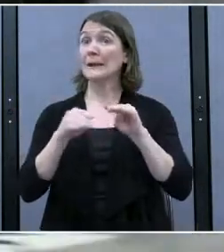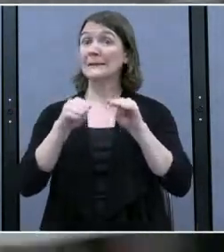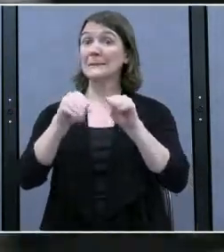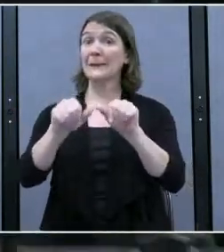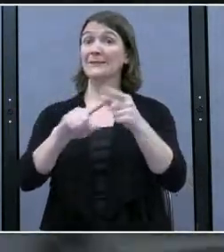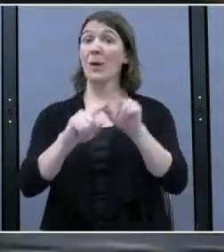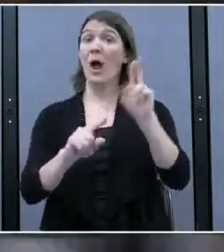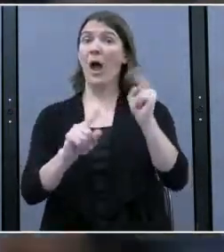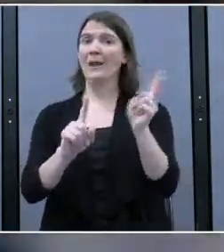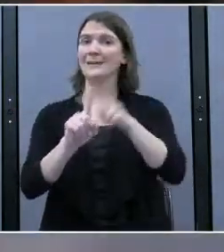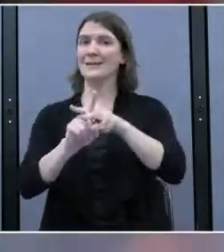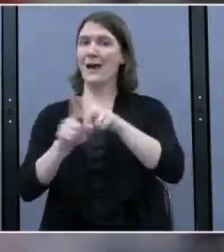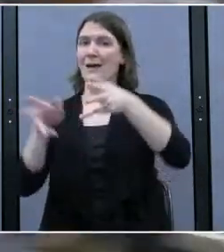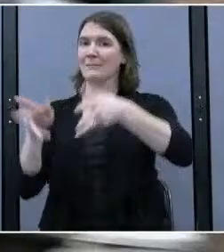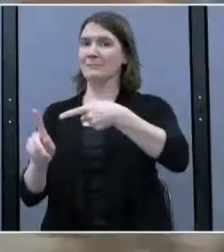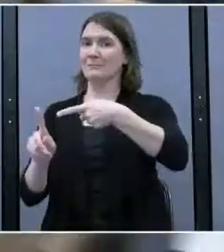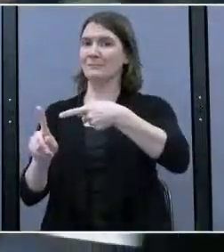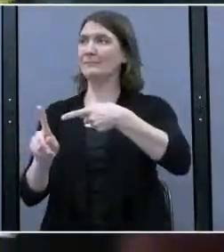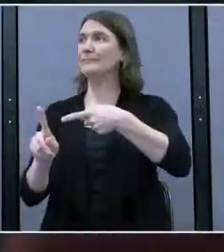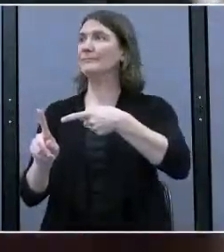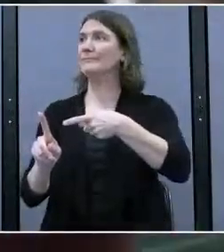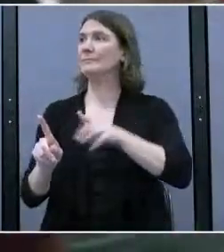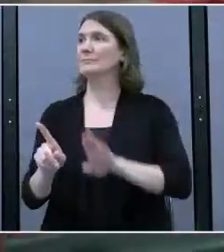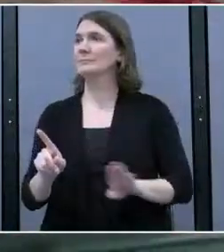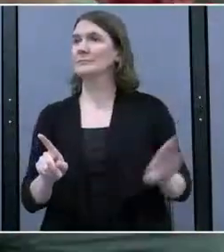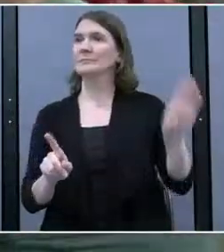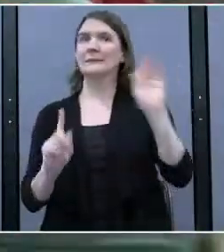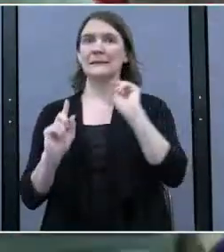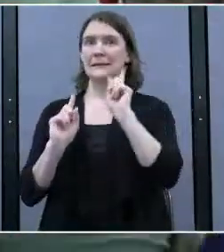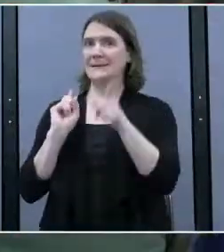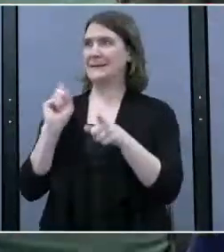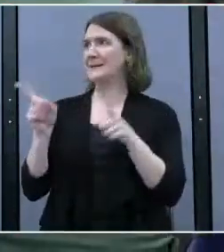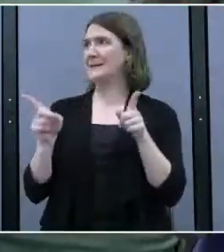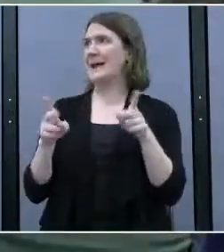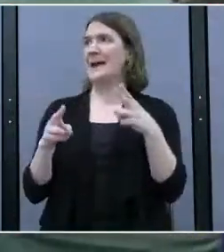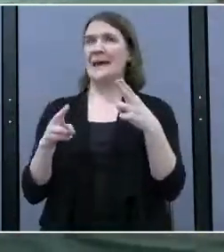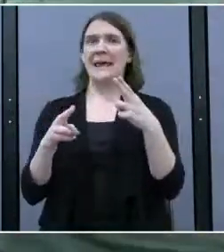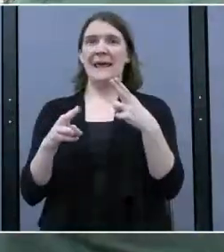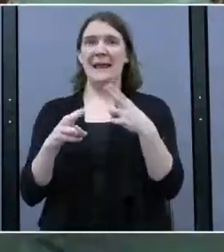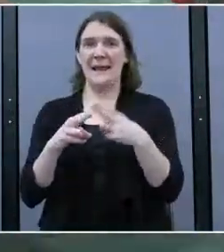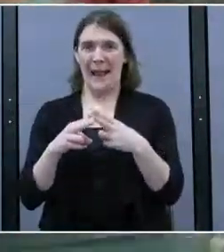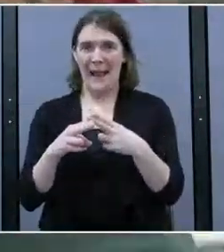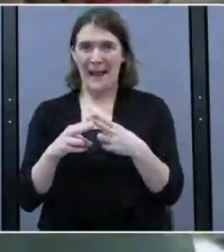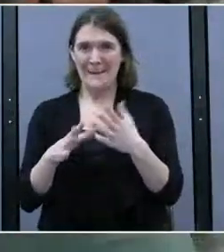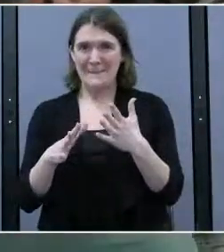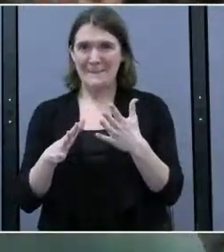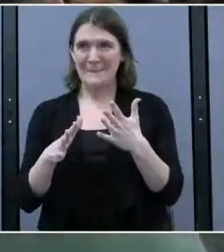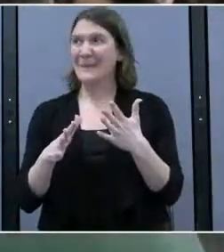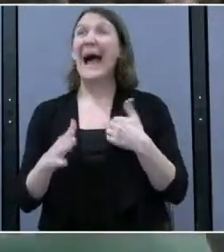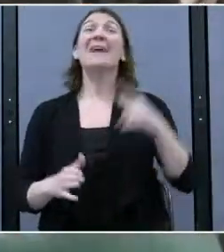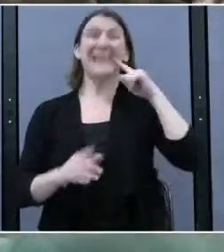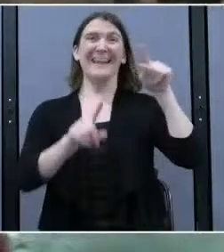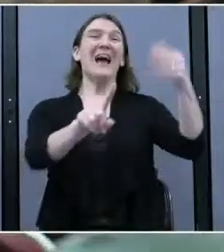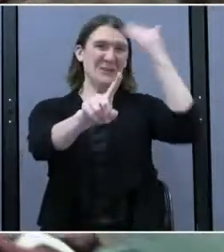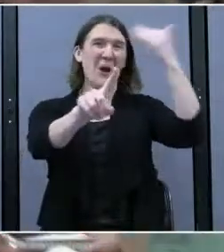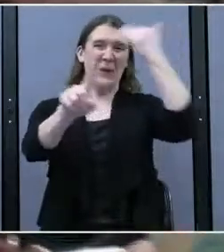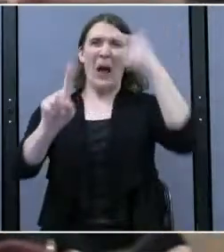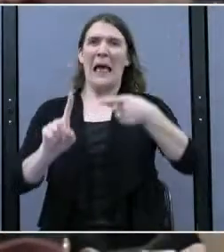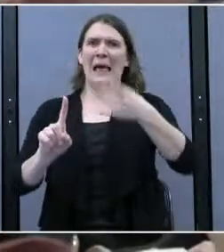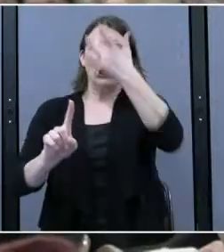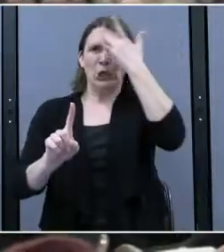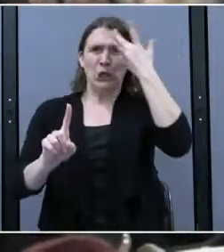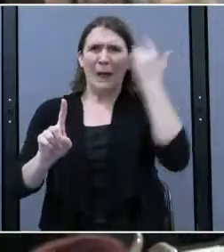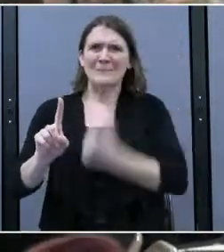from unassigned fund balance? Yes. And I've been doing such a good job with names and I'm